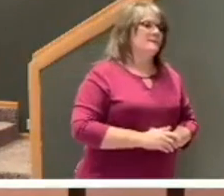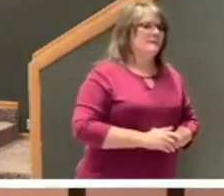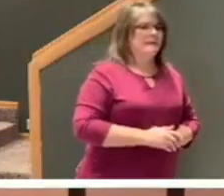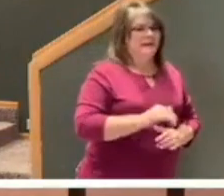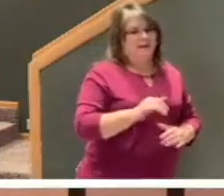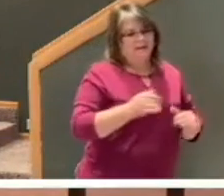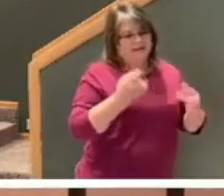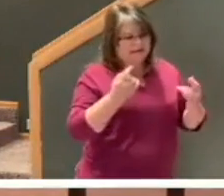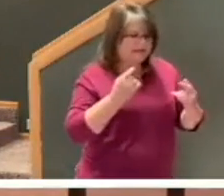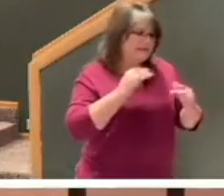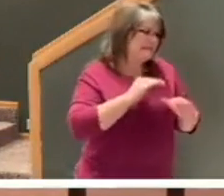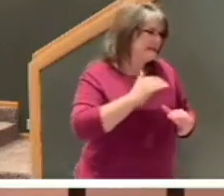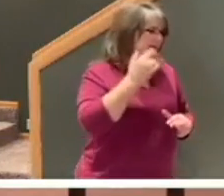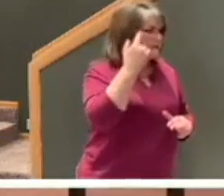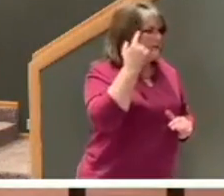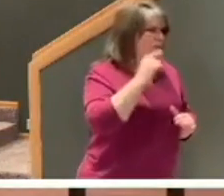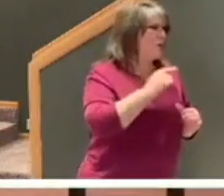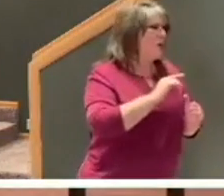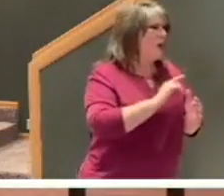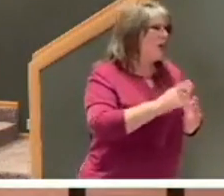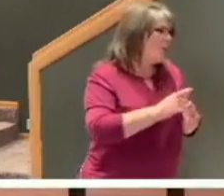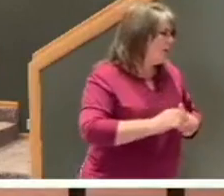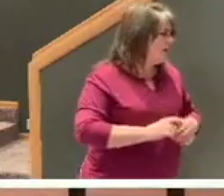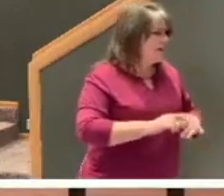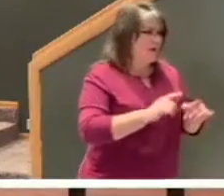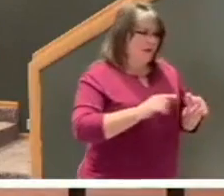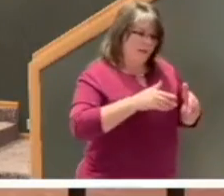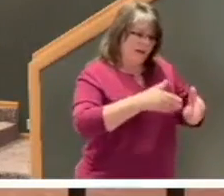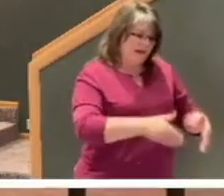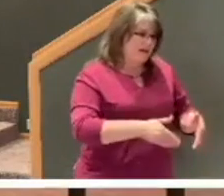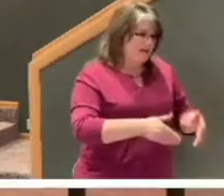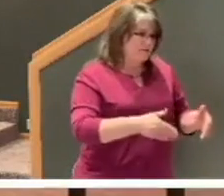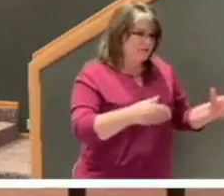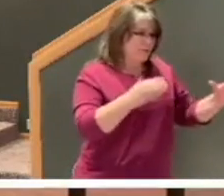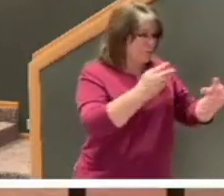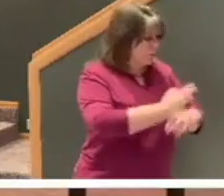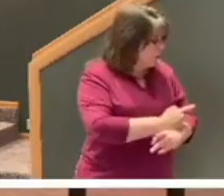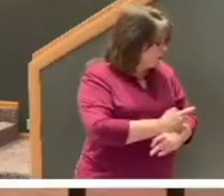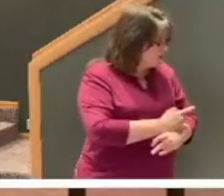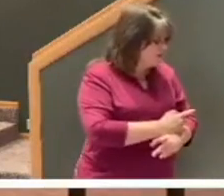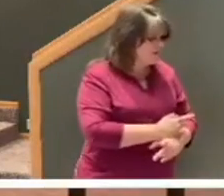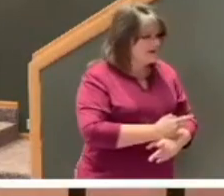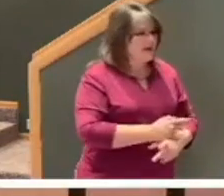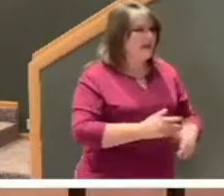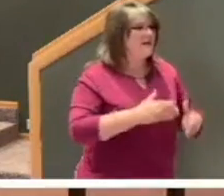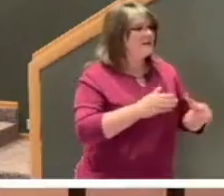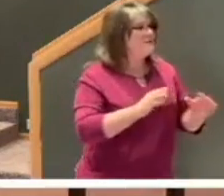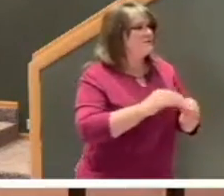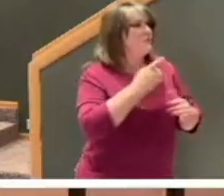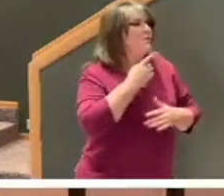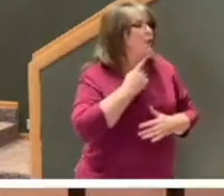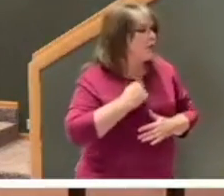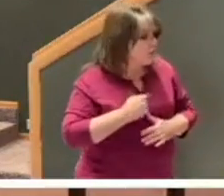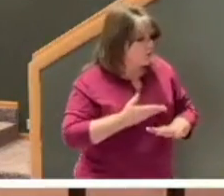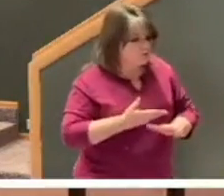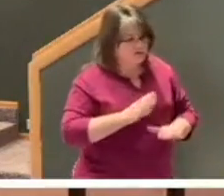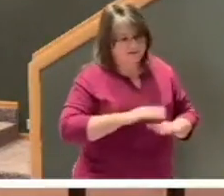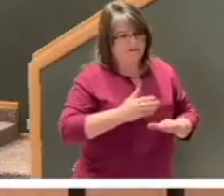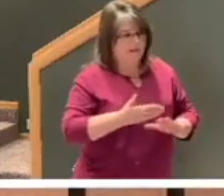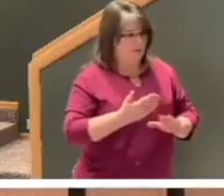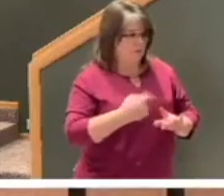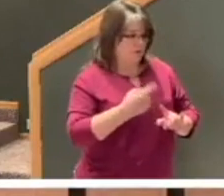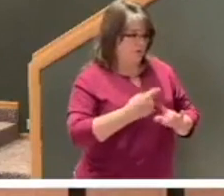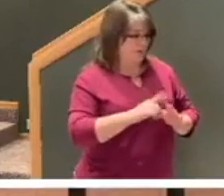It does satisfy for a moment, but it leaves you worse off. It leaves you more thirsty than when you were, than when you